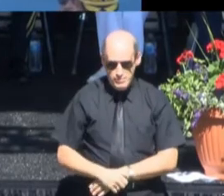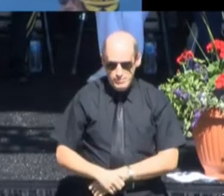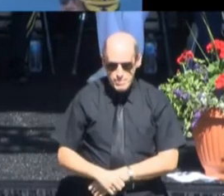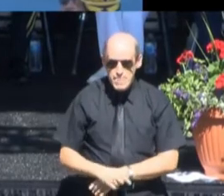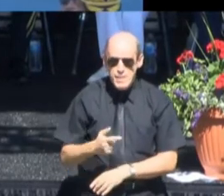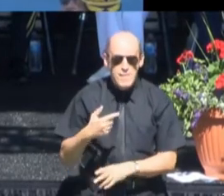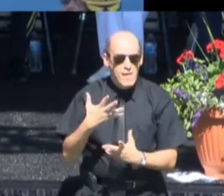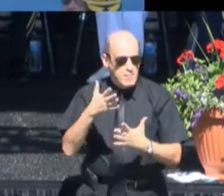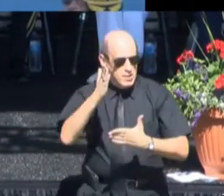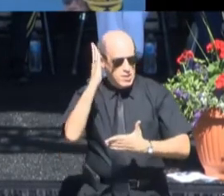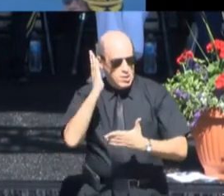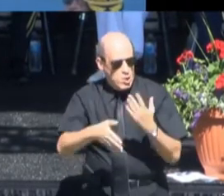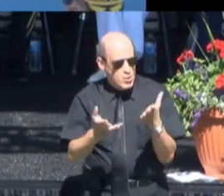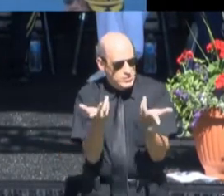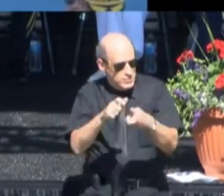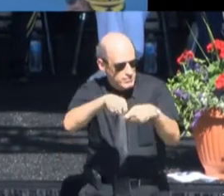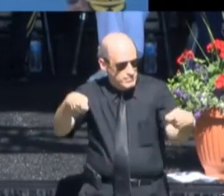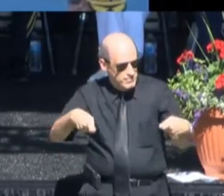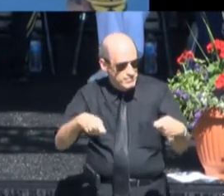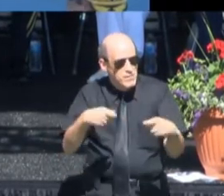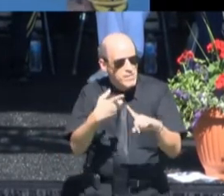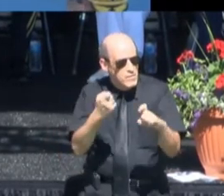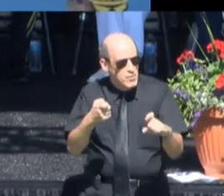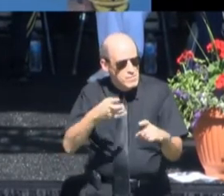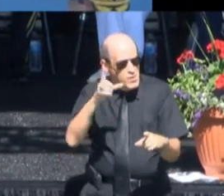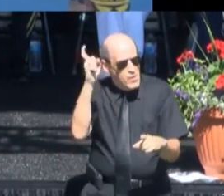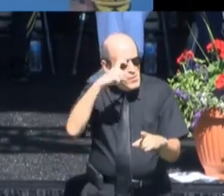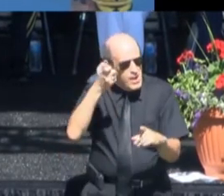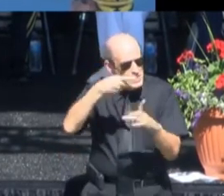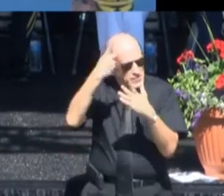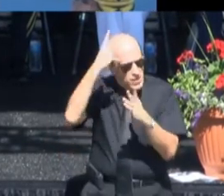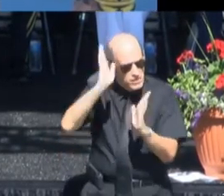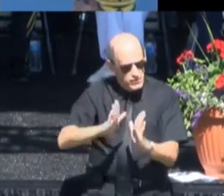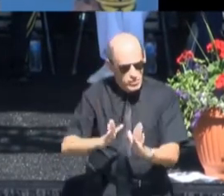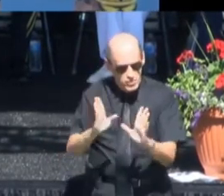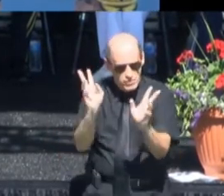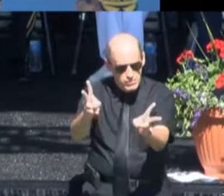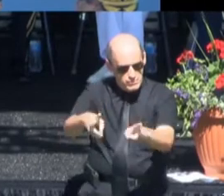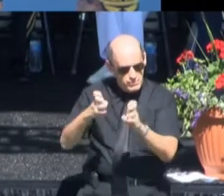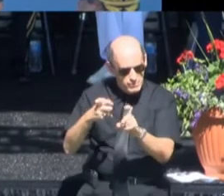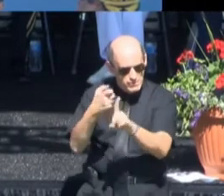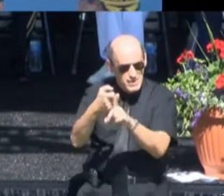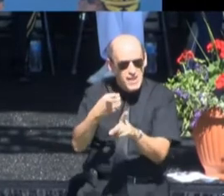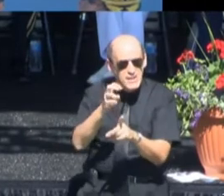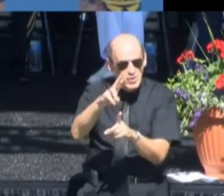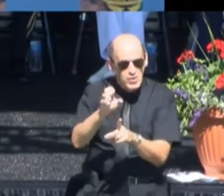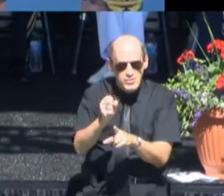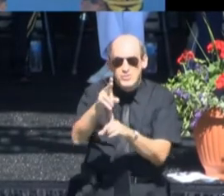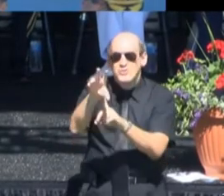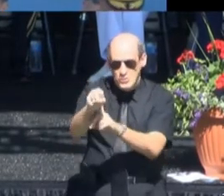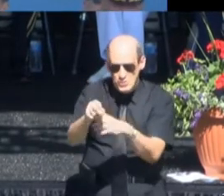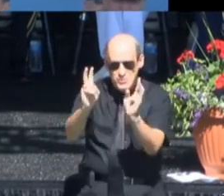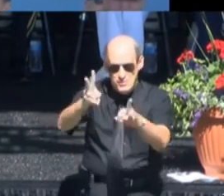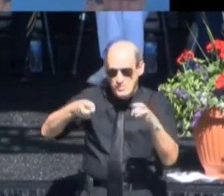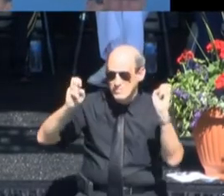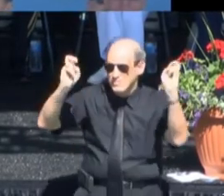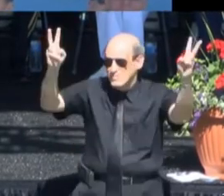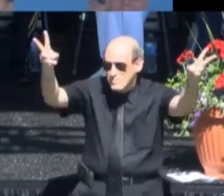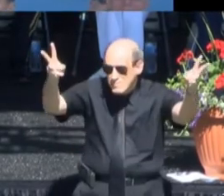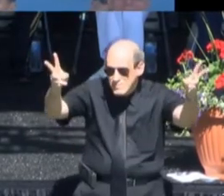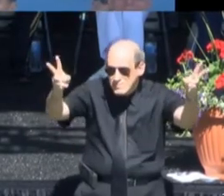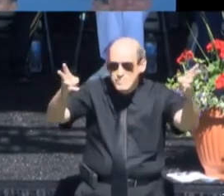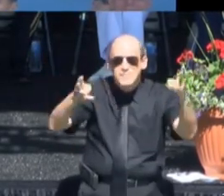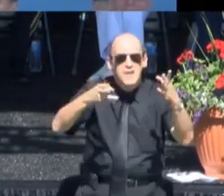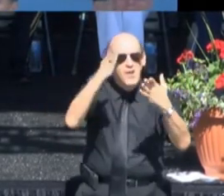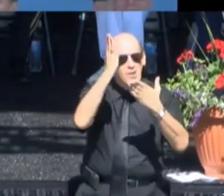I will close with words from that wisest of philosophers, Dr. Seuss. The closing